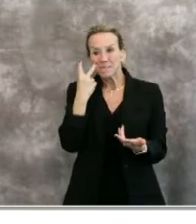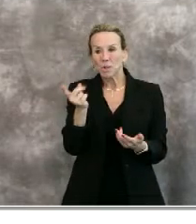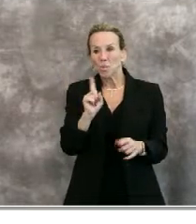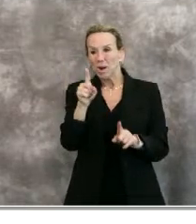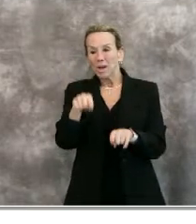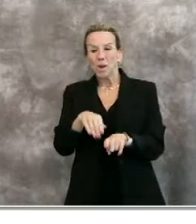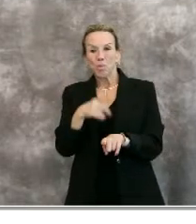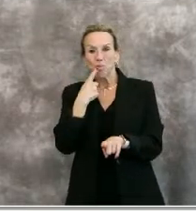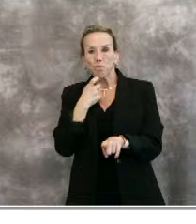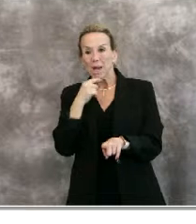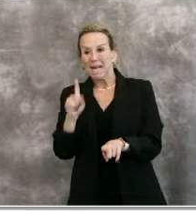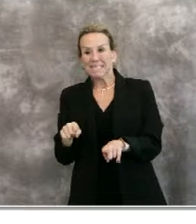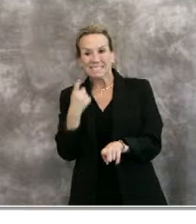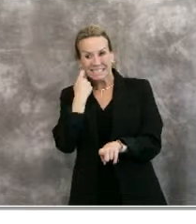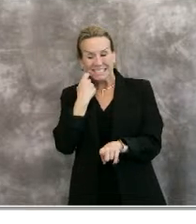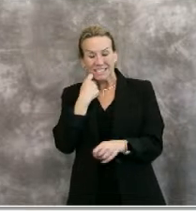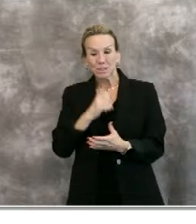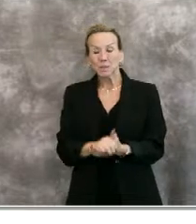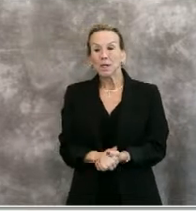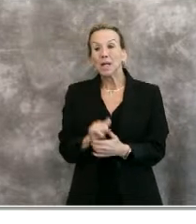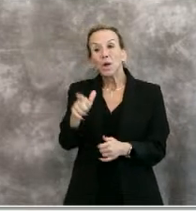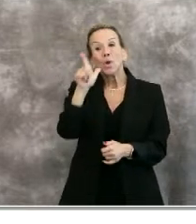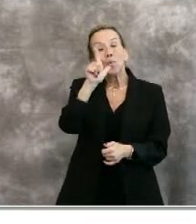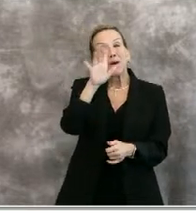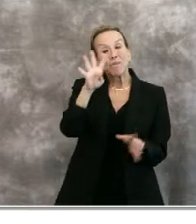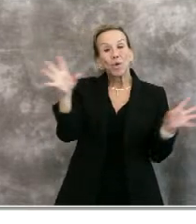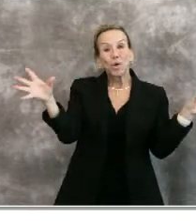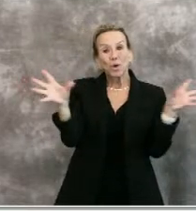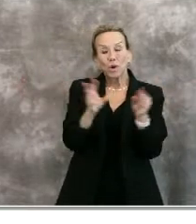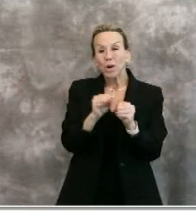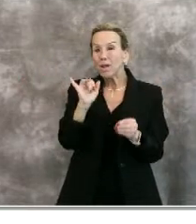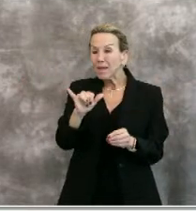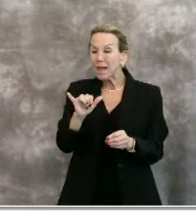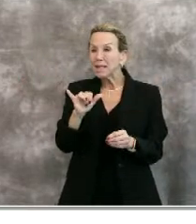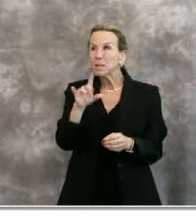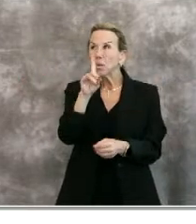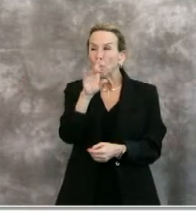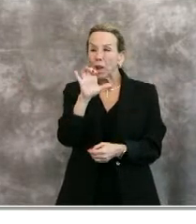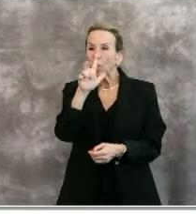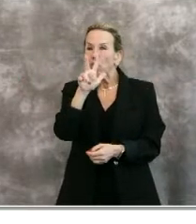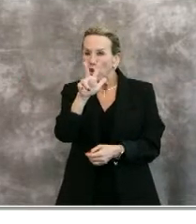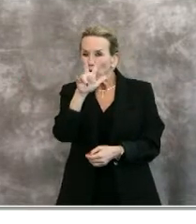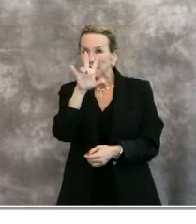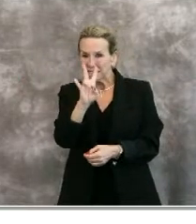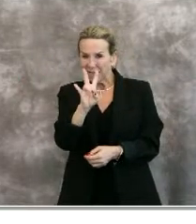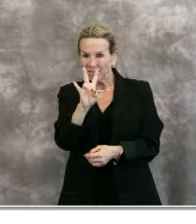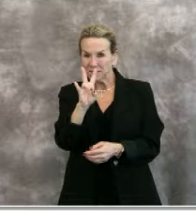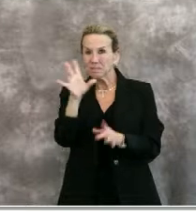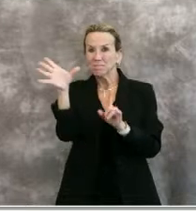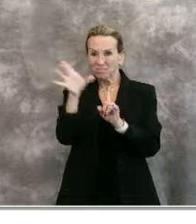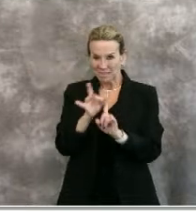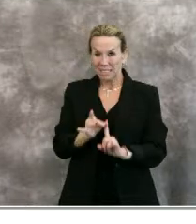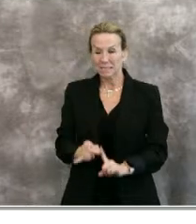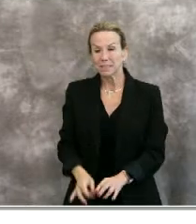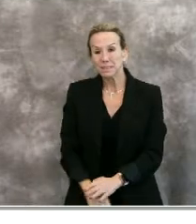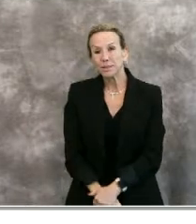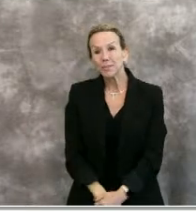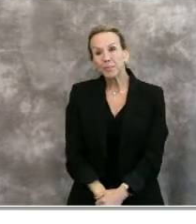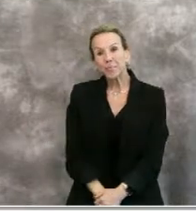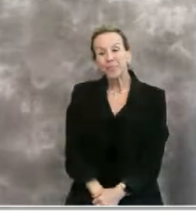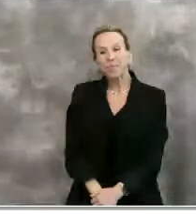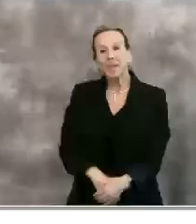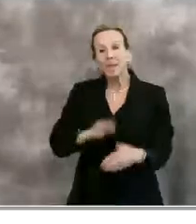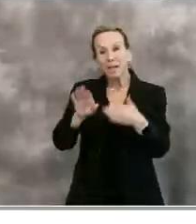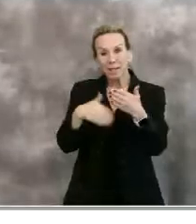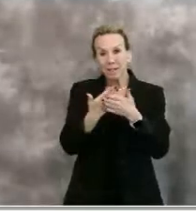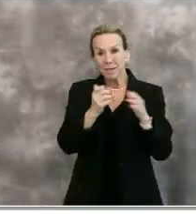Now, these 24 outbreaks collectively represent 137 cases. Let's go to the